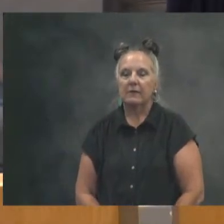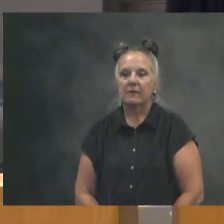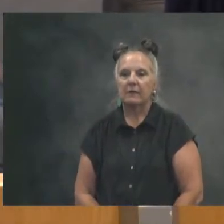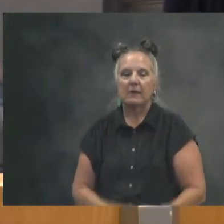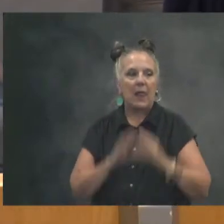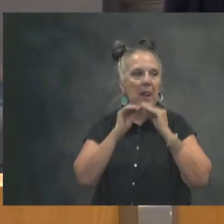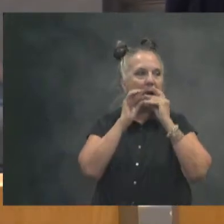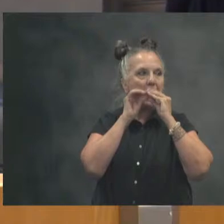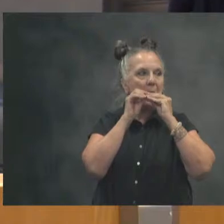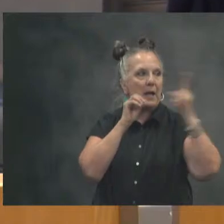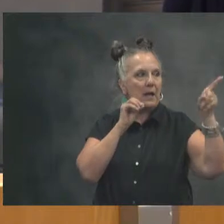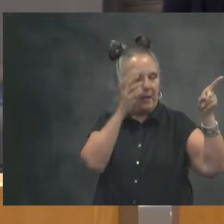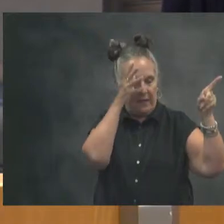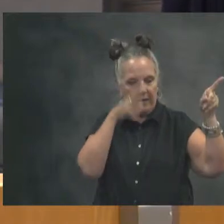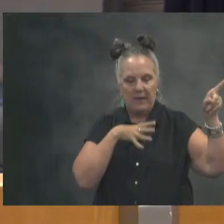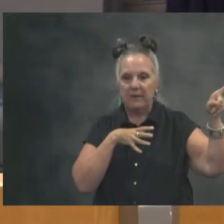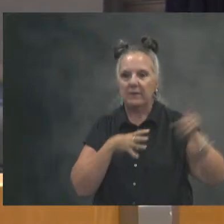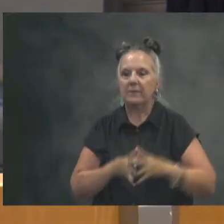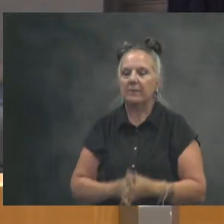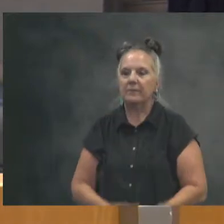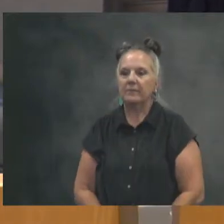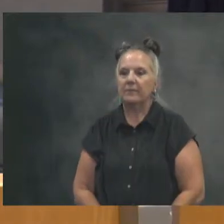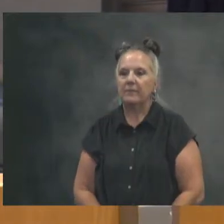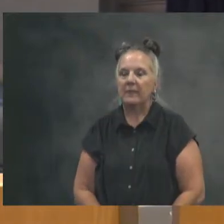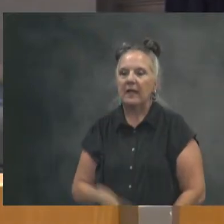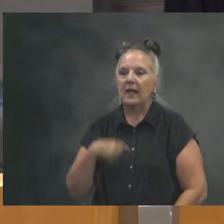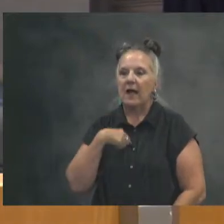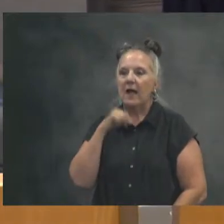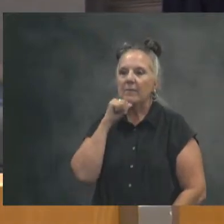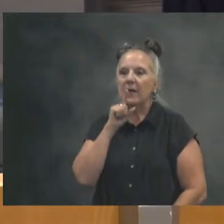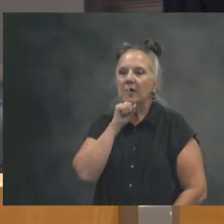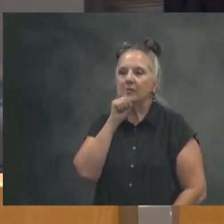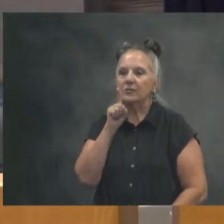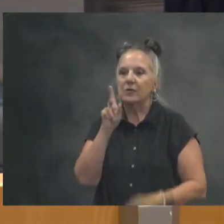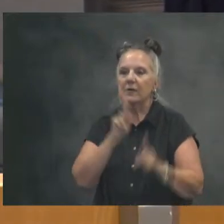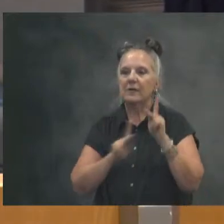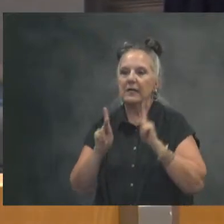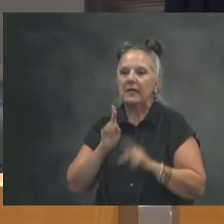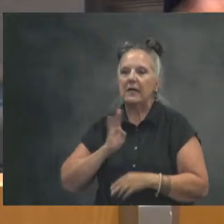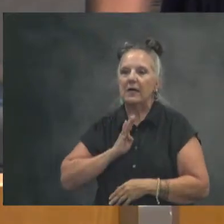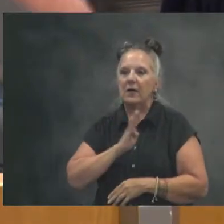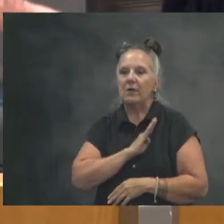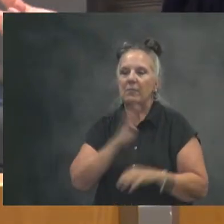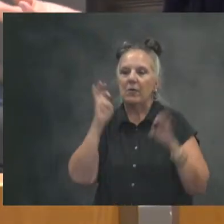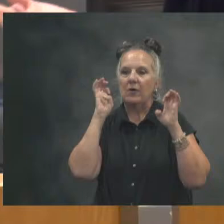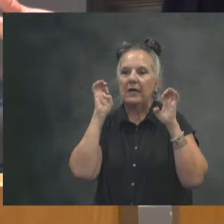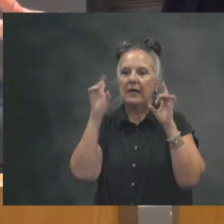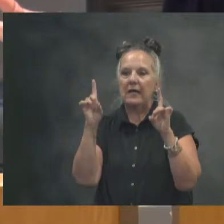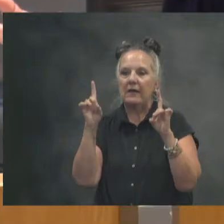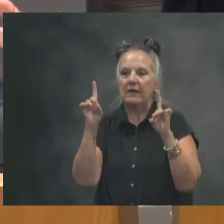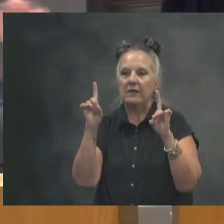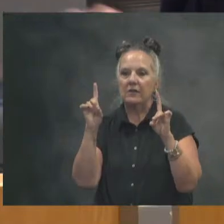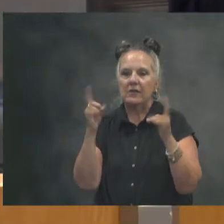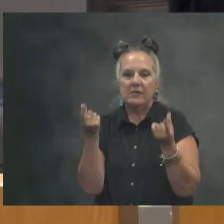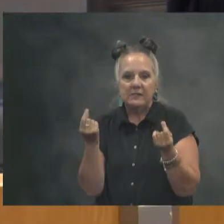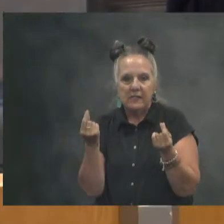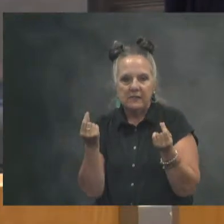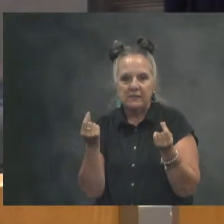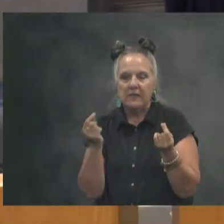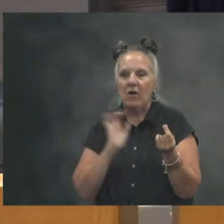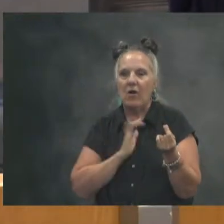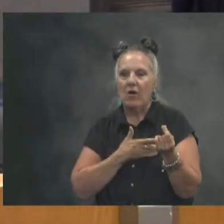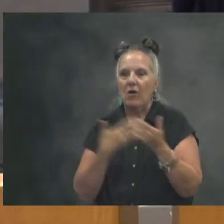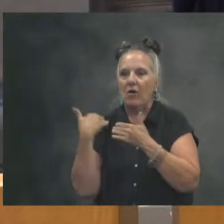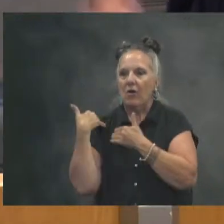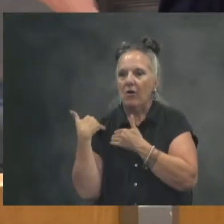as far as, I'm not sure people understand what the Board of Education actually does. We're a governing board. We